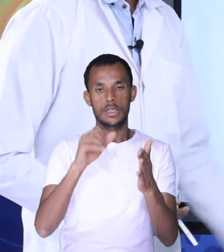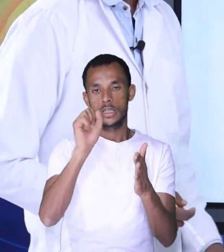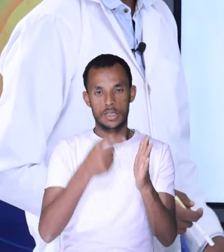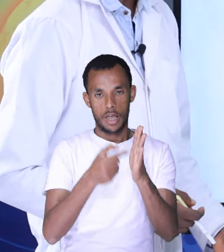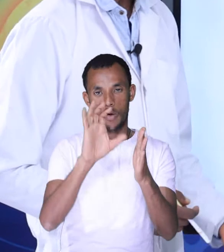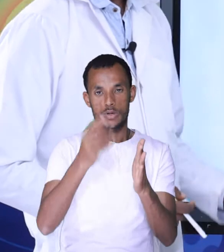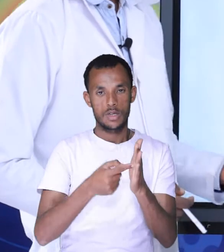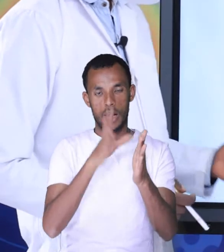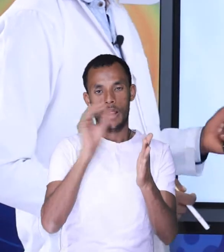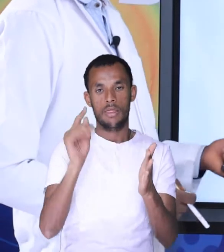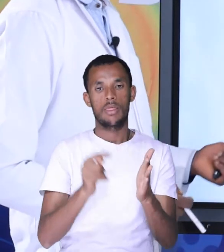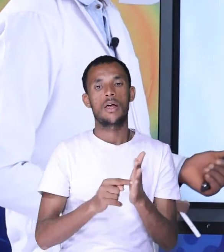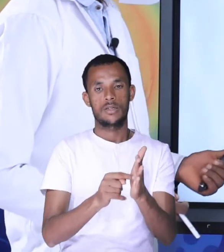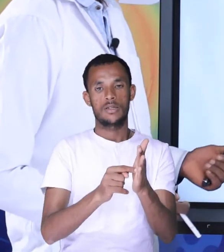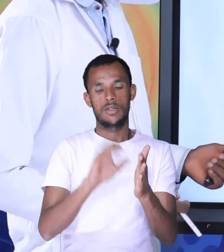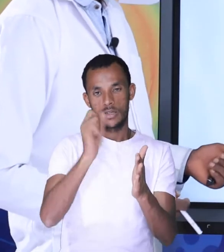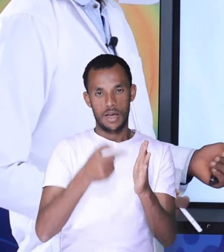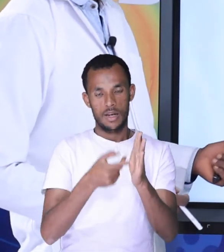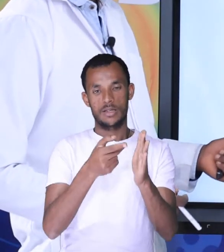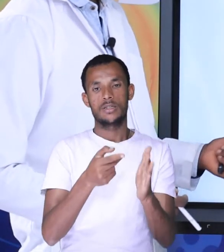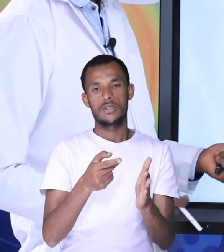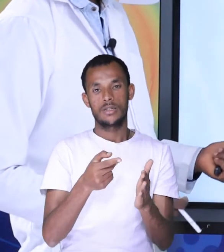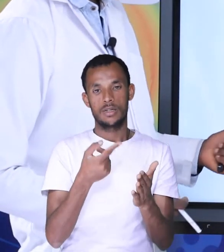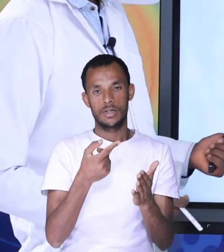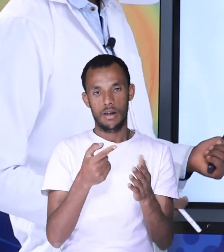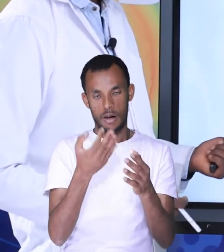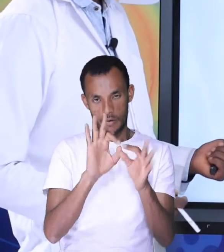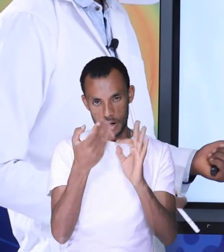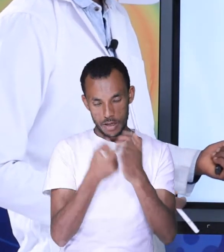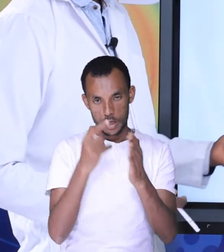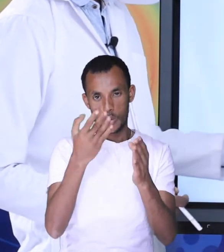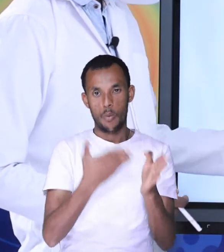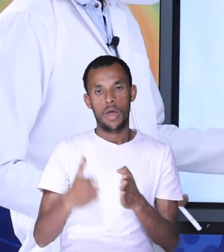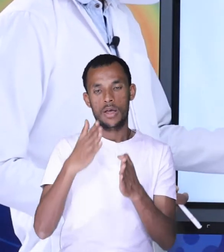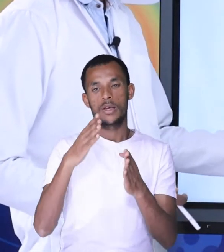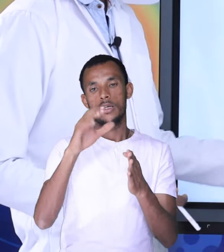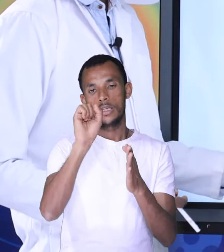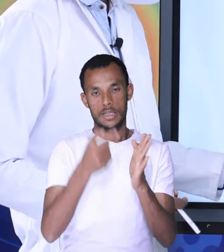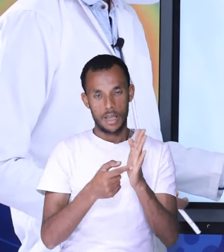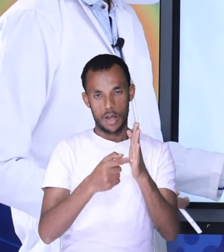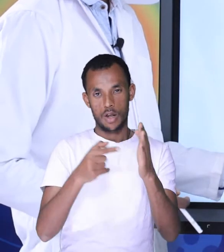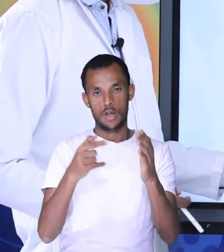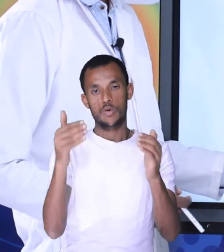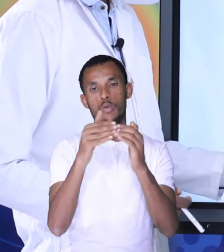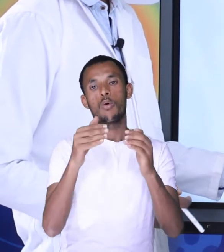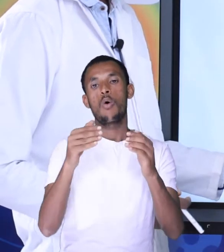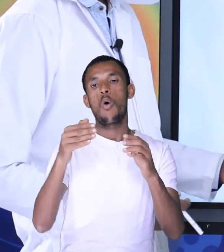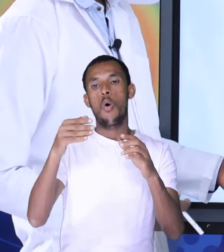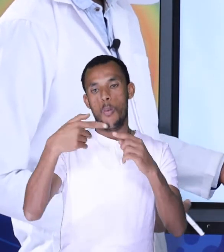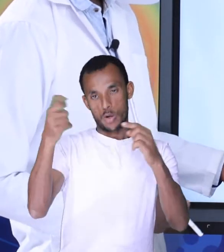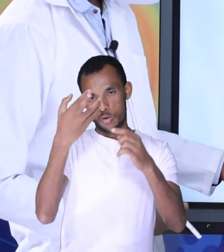cosine, and tangent. A sine is defined in this way, that sine equals to opposite over